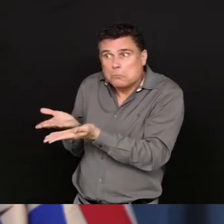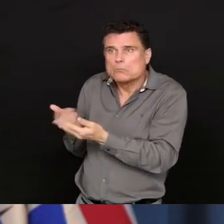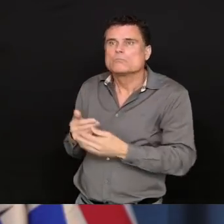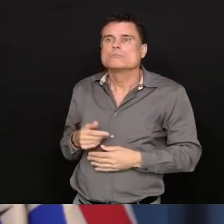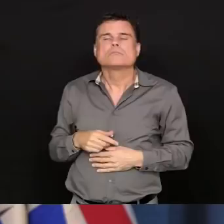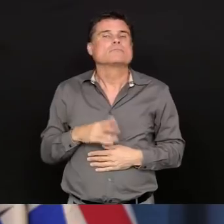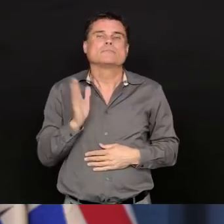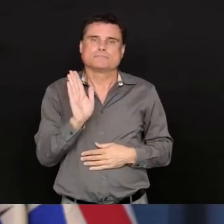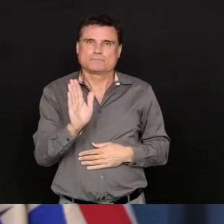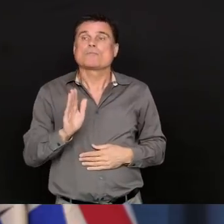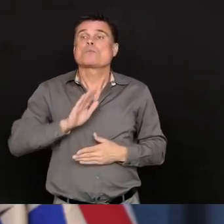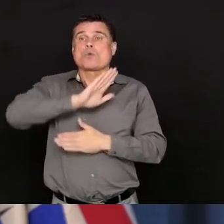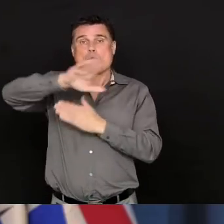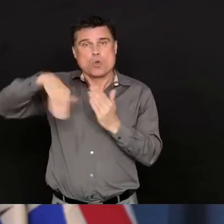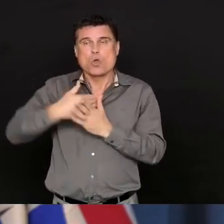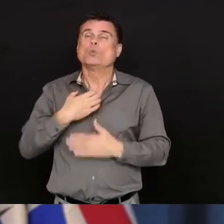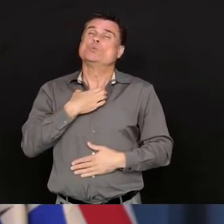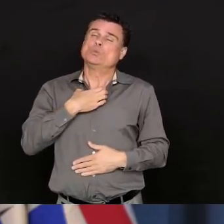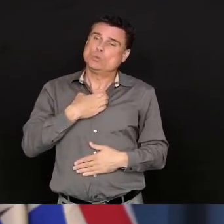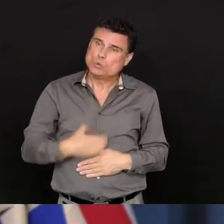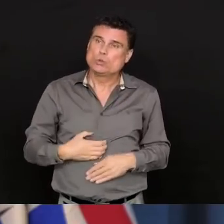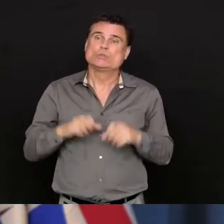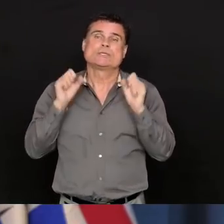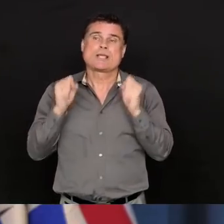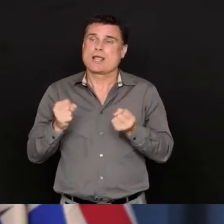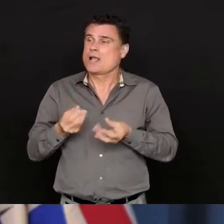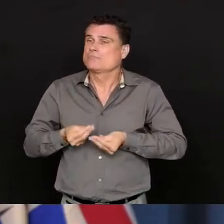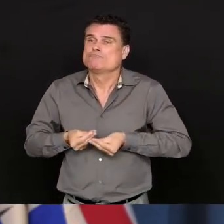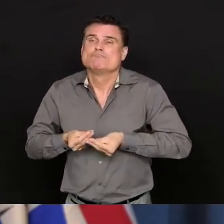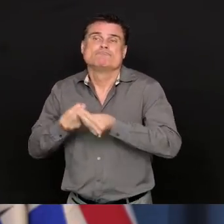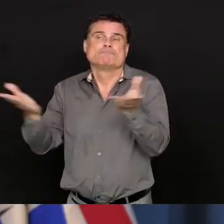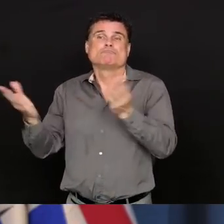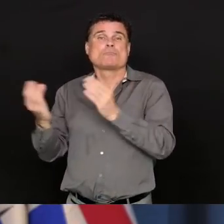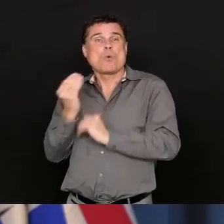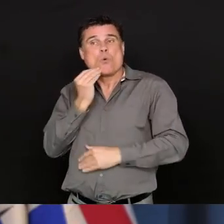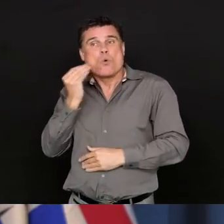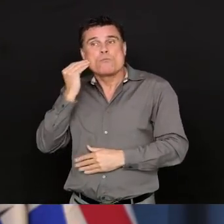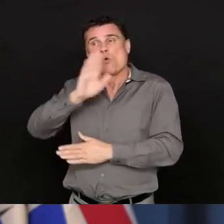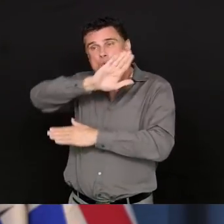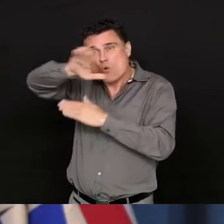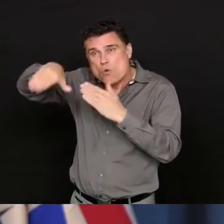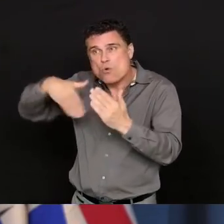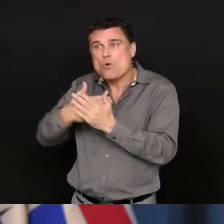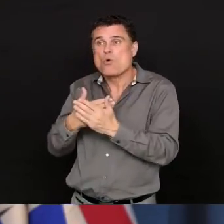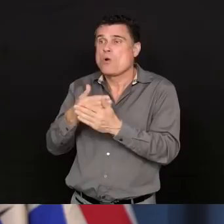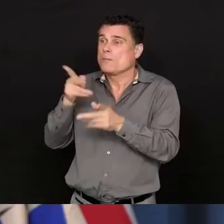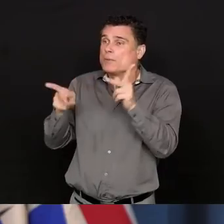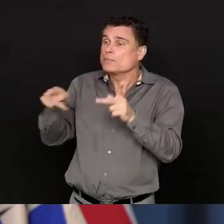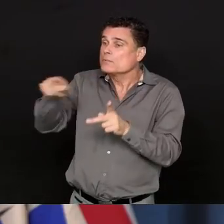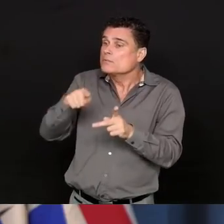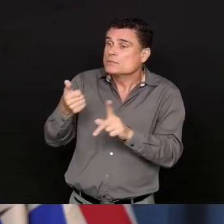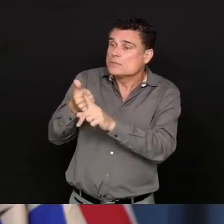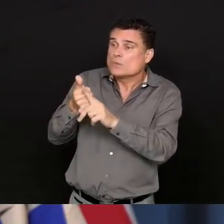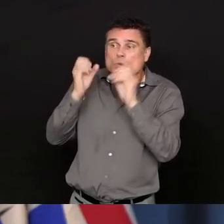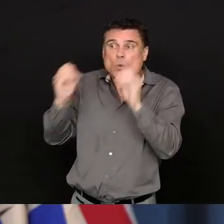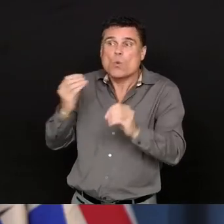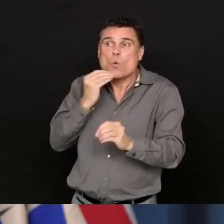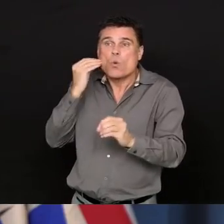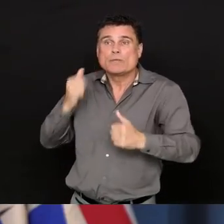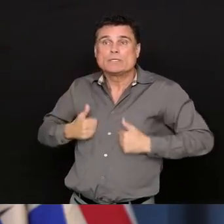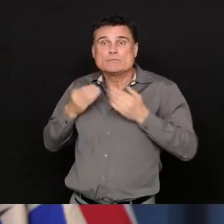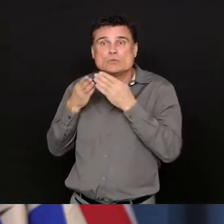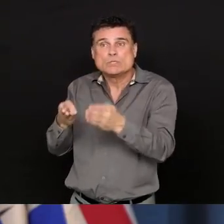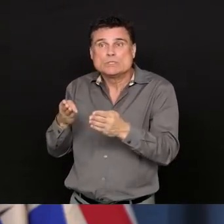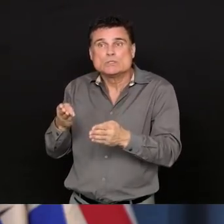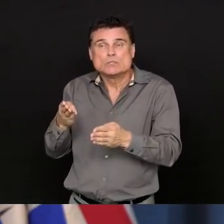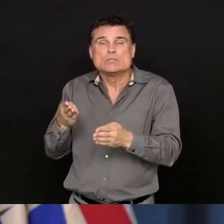very intense program, in particularly for the downtown east side. I know here in Victoria as well, there's a